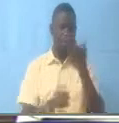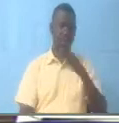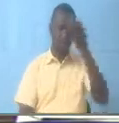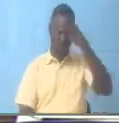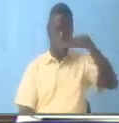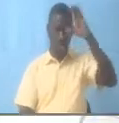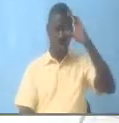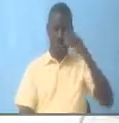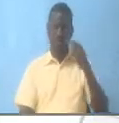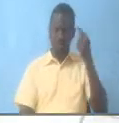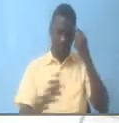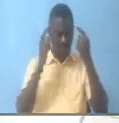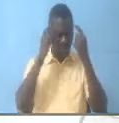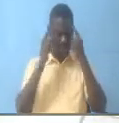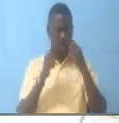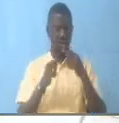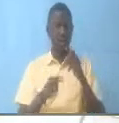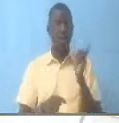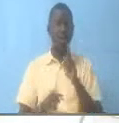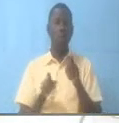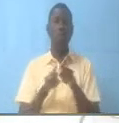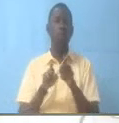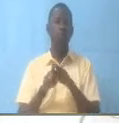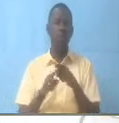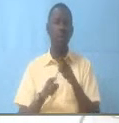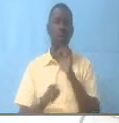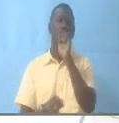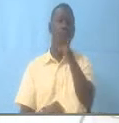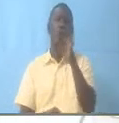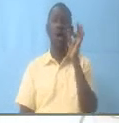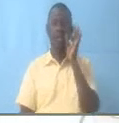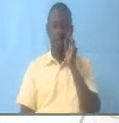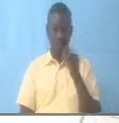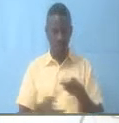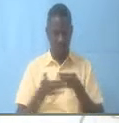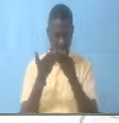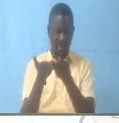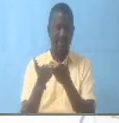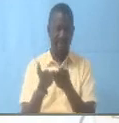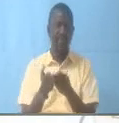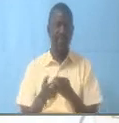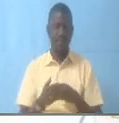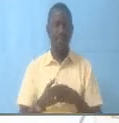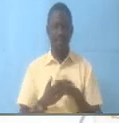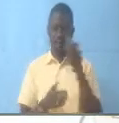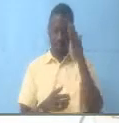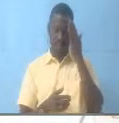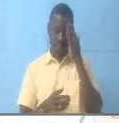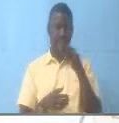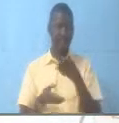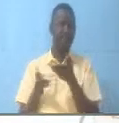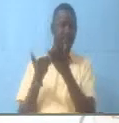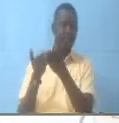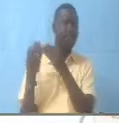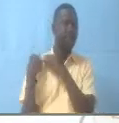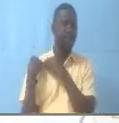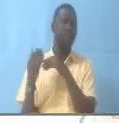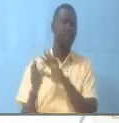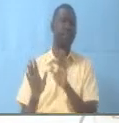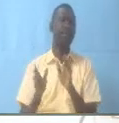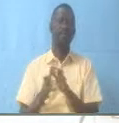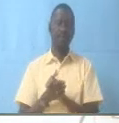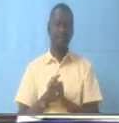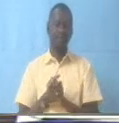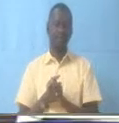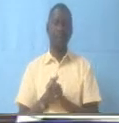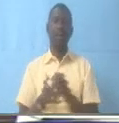your answers. loolu nag bunte boobu xaaral ma bàyyee ko commission bi ñoom ñu dogal wéer ko nag ci tontu yi nga xam ne moom nga joxe. Can you